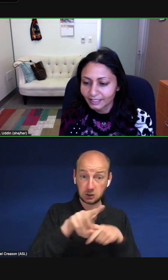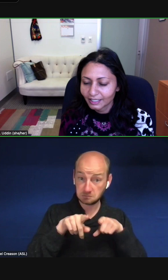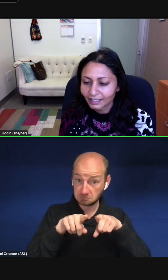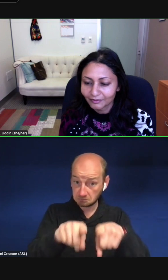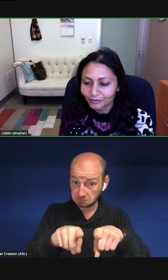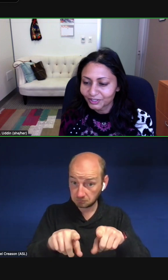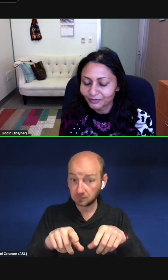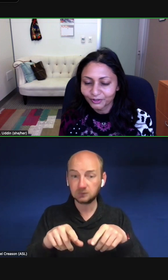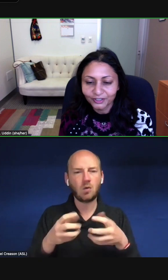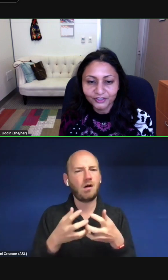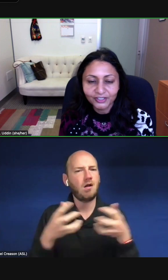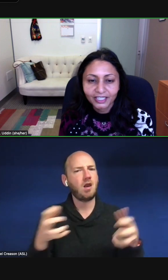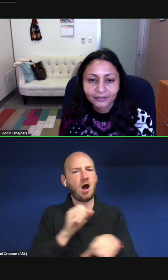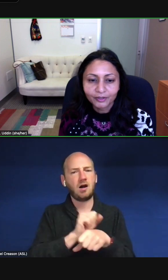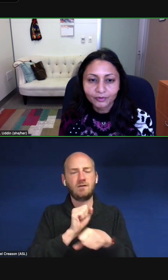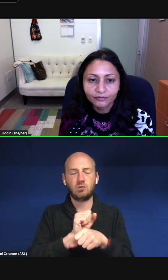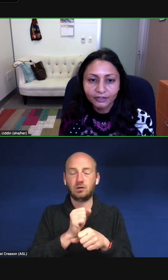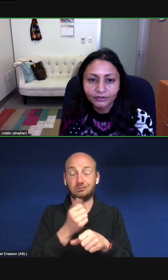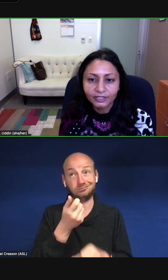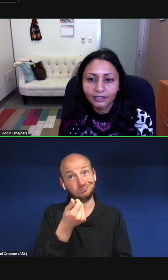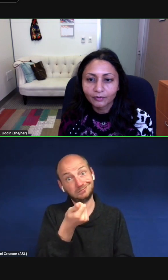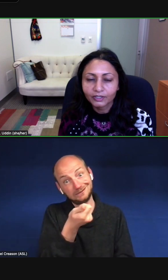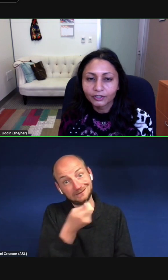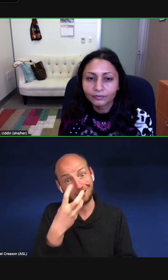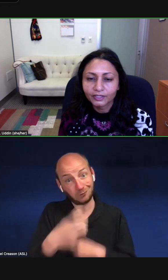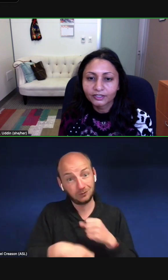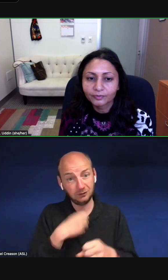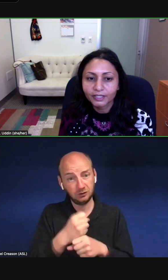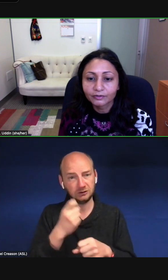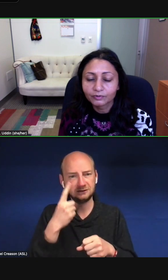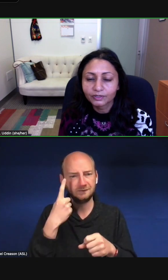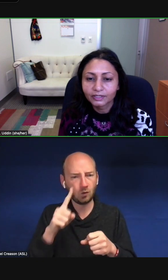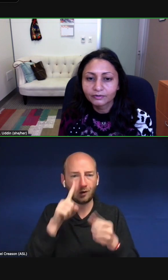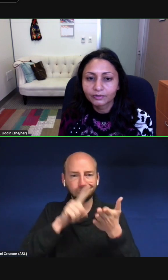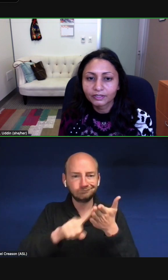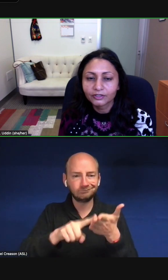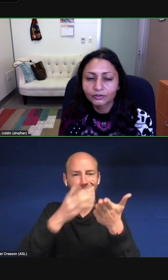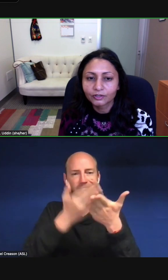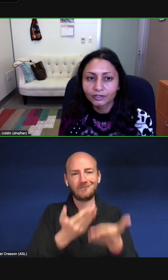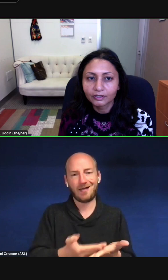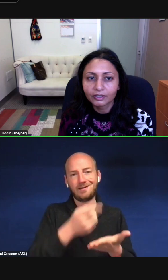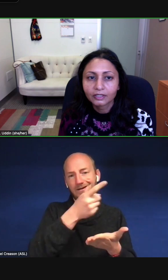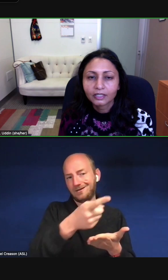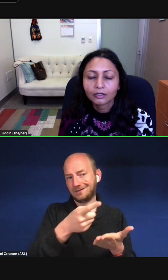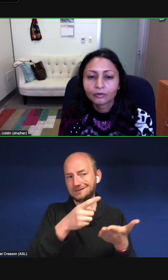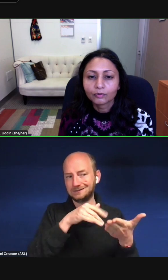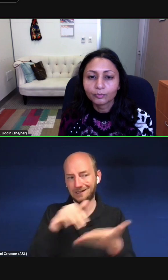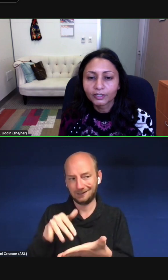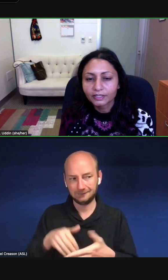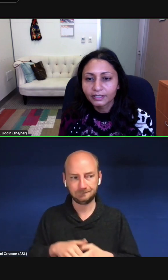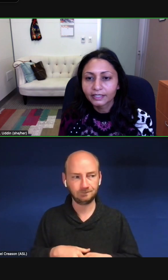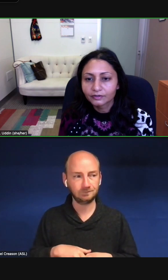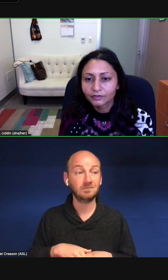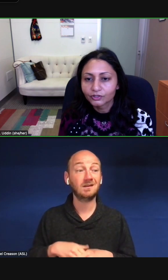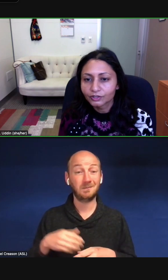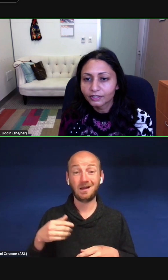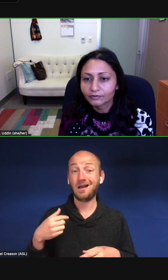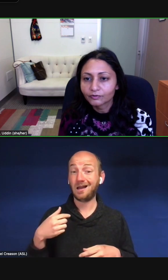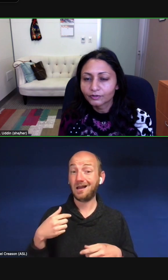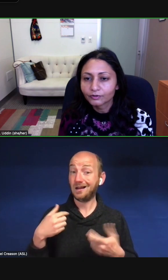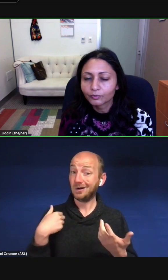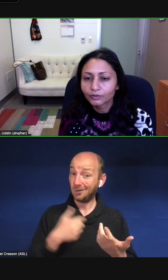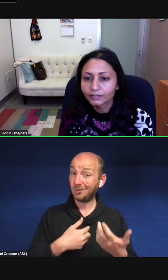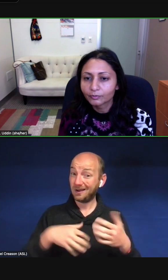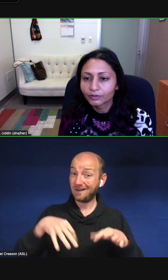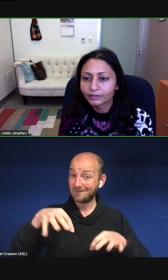this task for several years. But we found what you might expect, really, really strong, robust activation